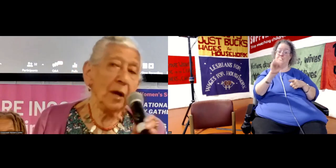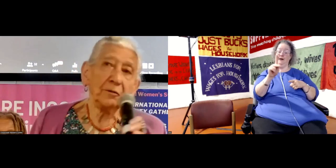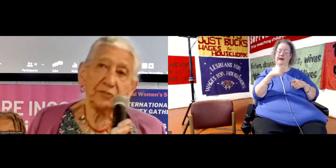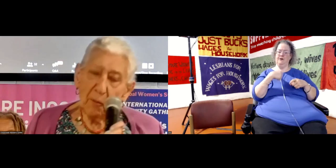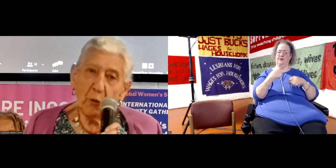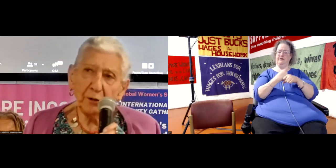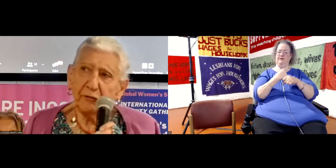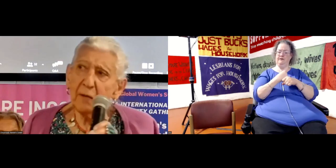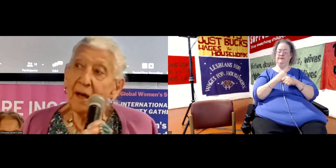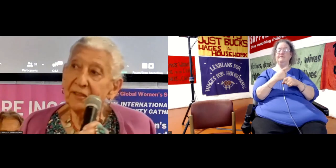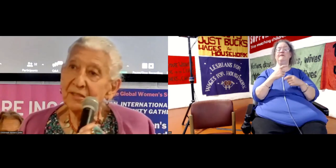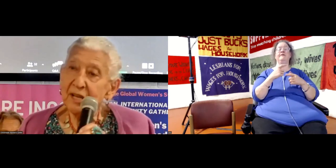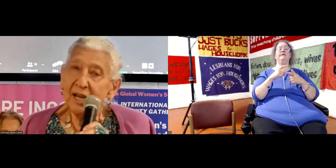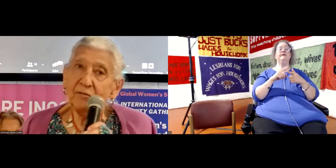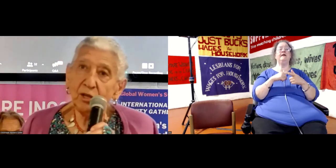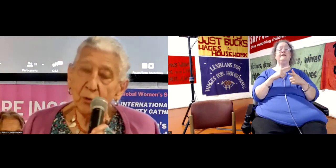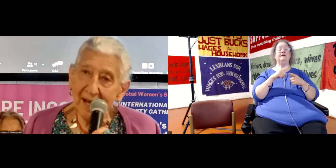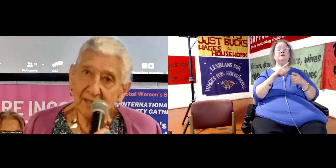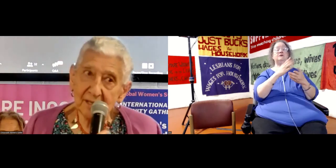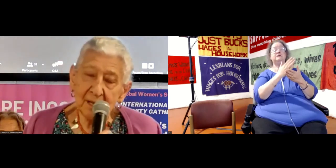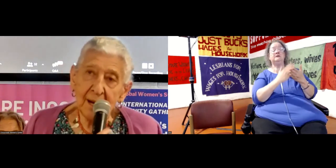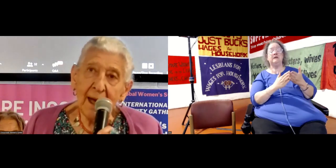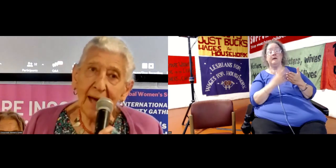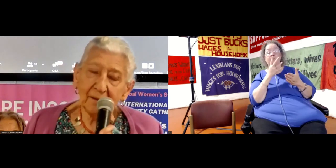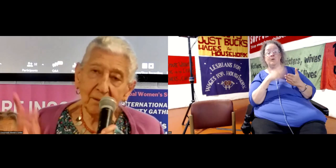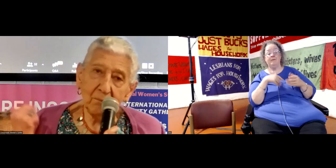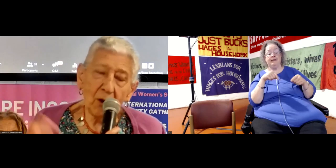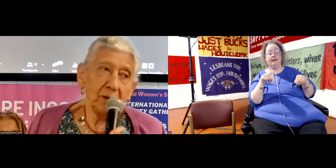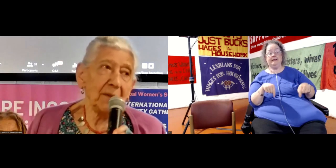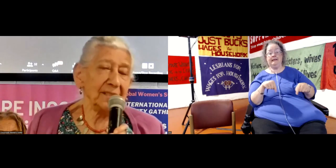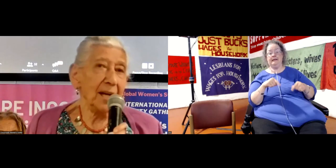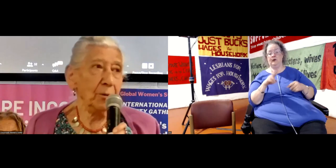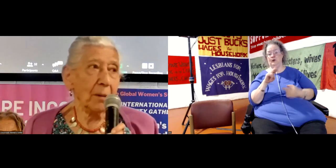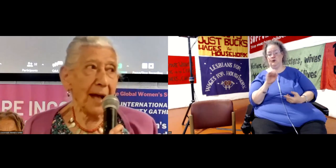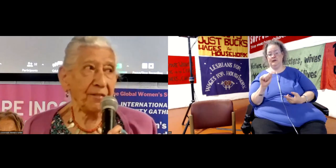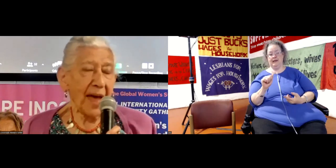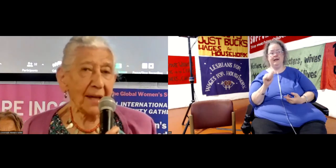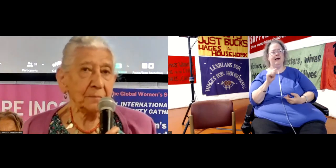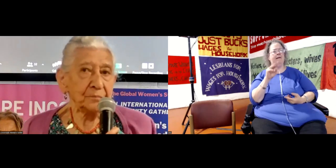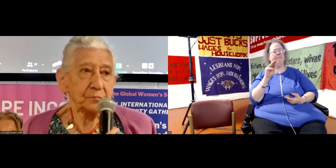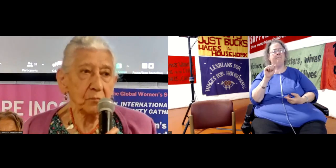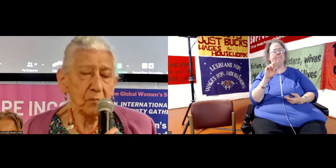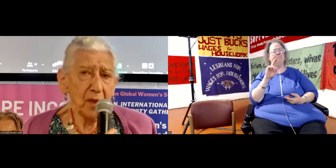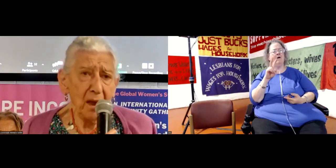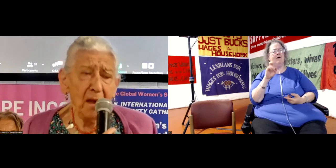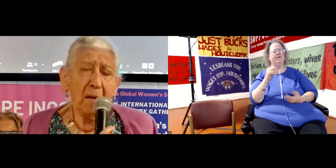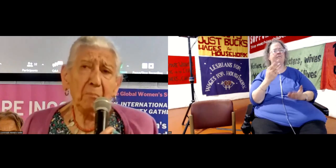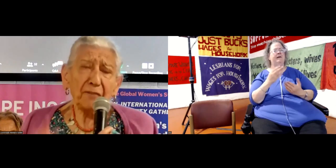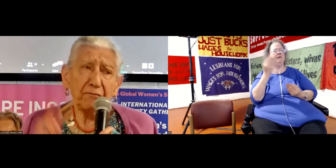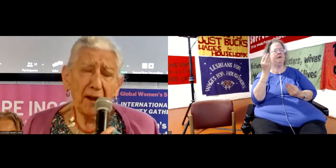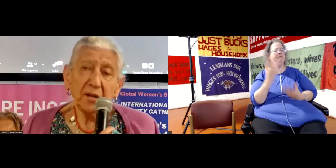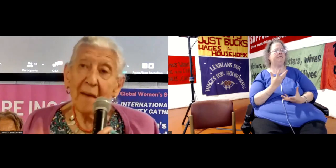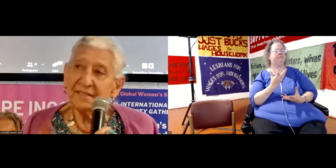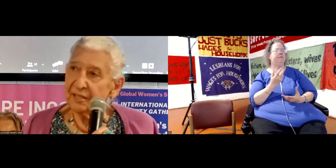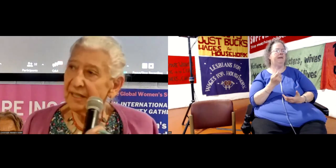to some welfare mothers in the US. And Margaret may tell you about that.